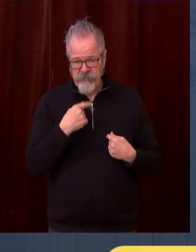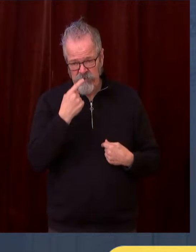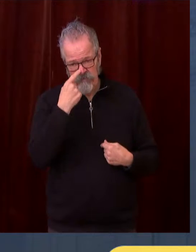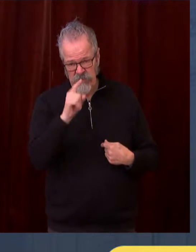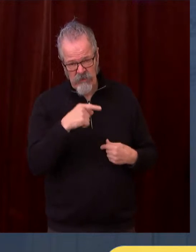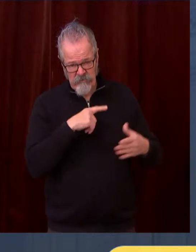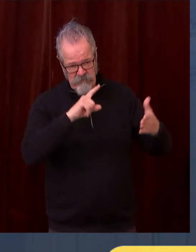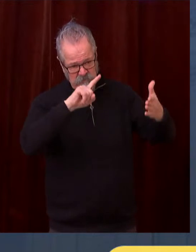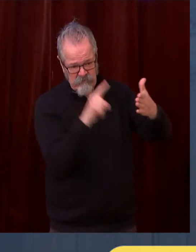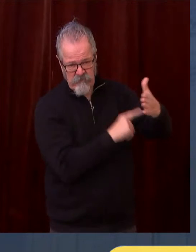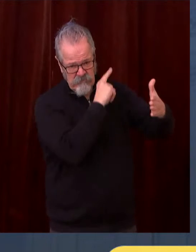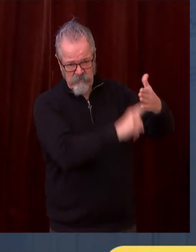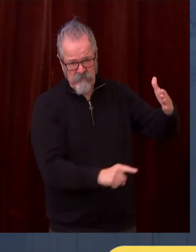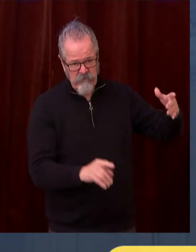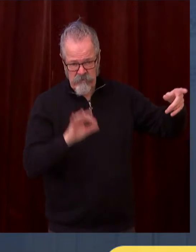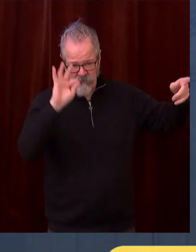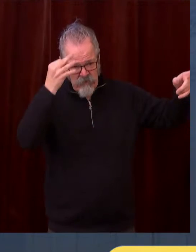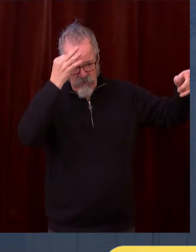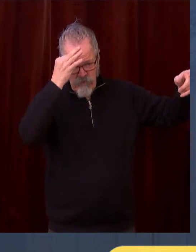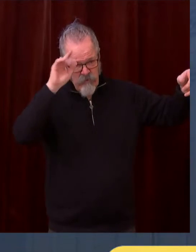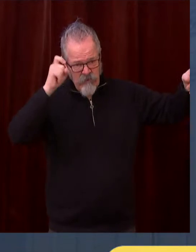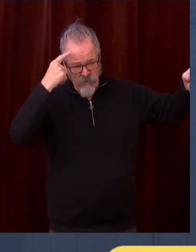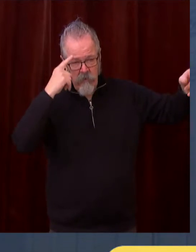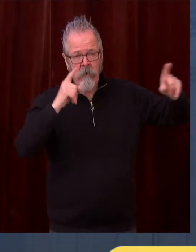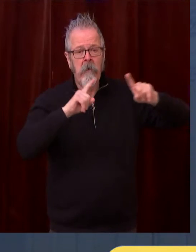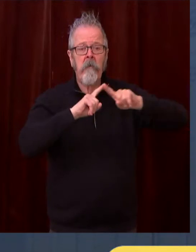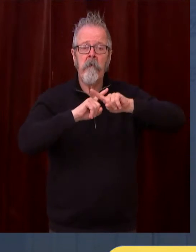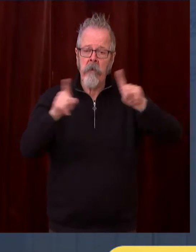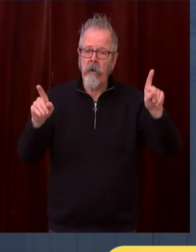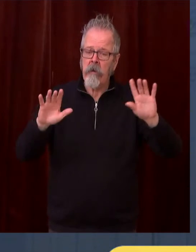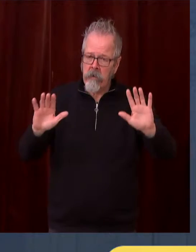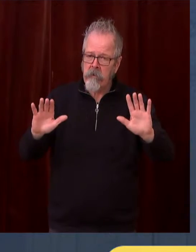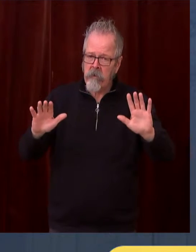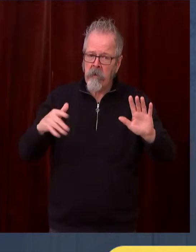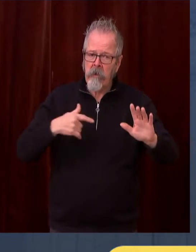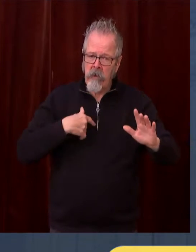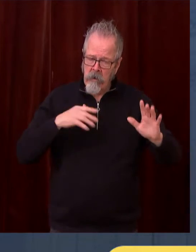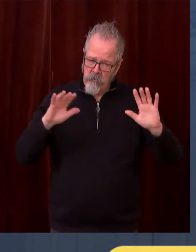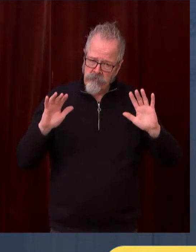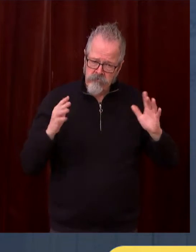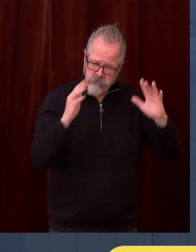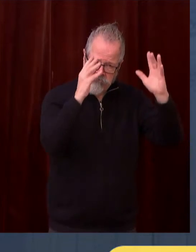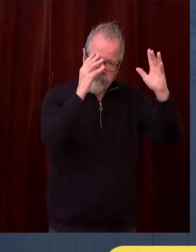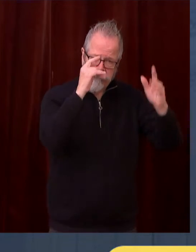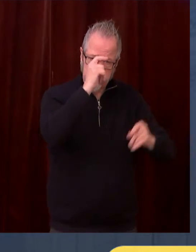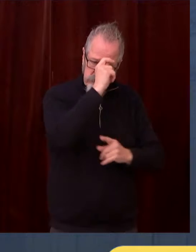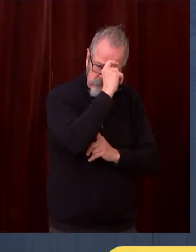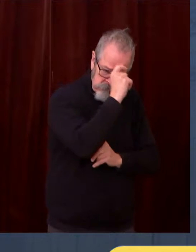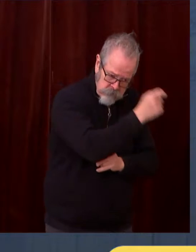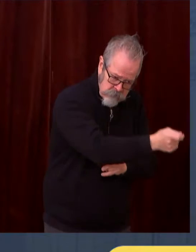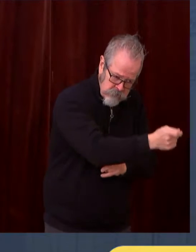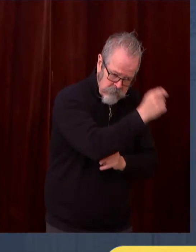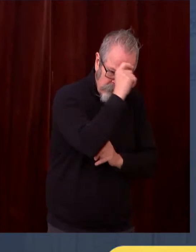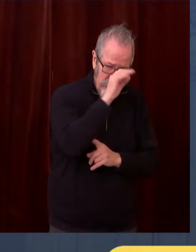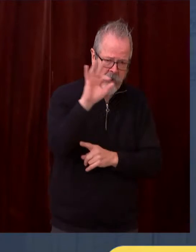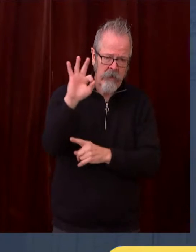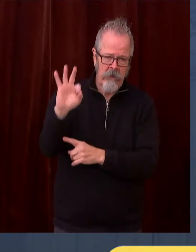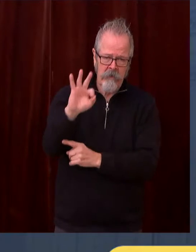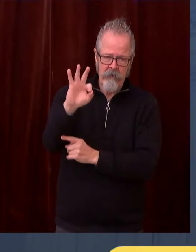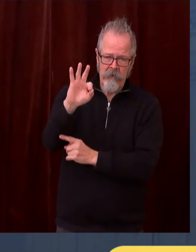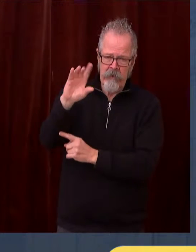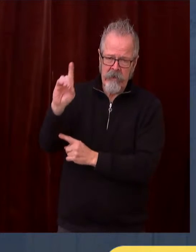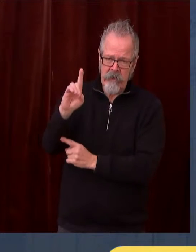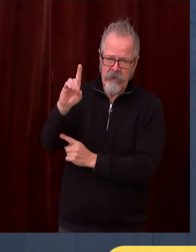into the scientific decision-making. And not only that, but this Western State group have confirmed that fact. So I think